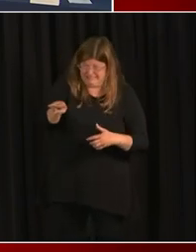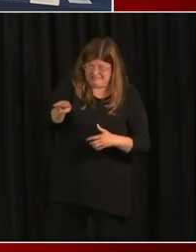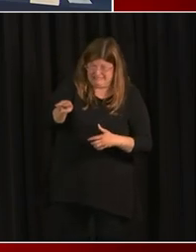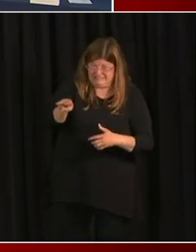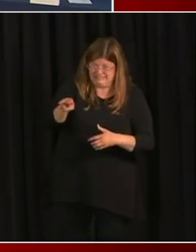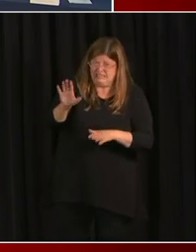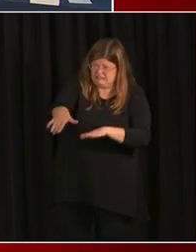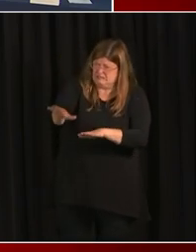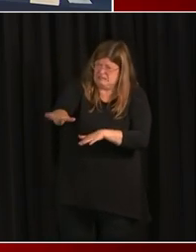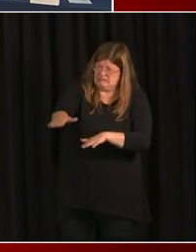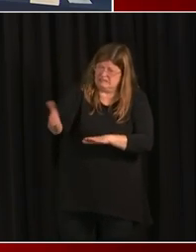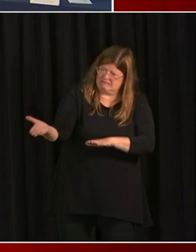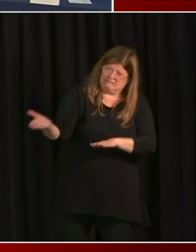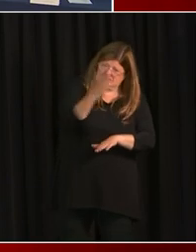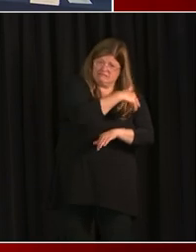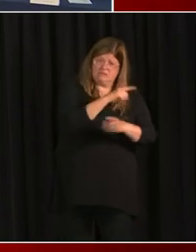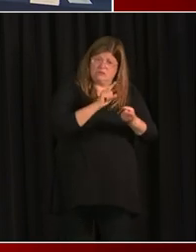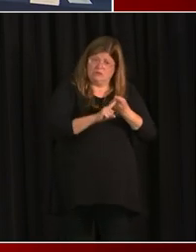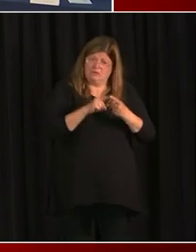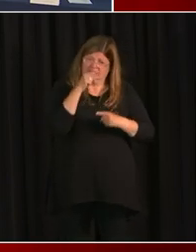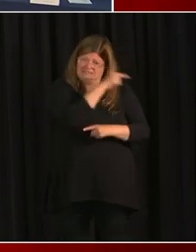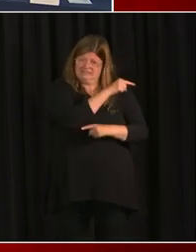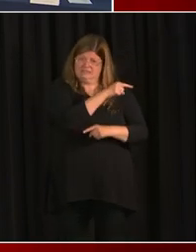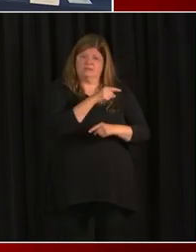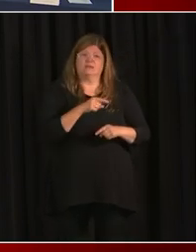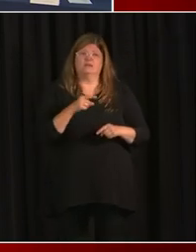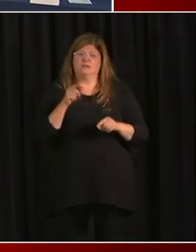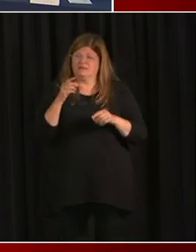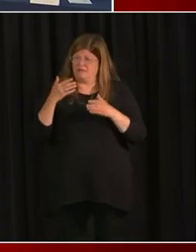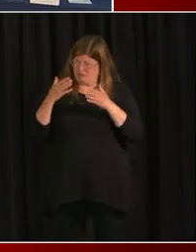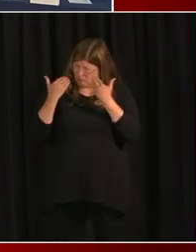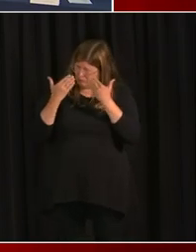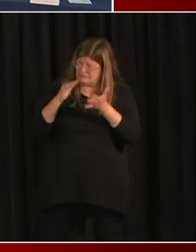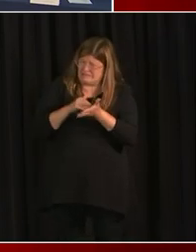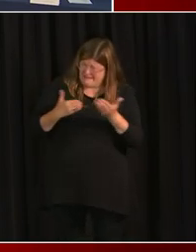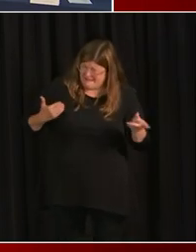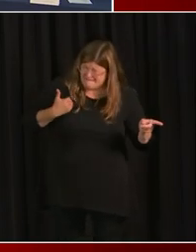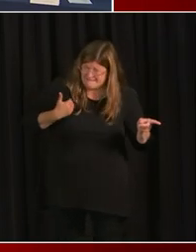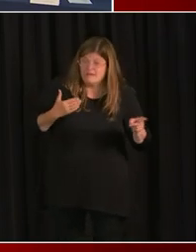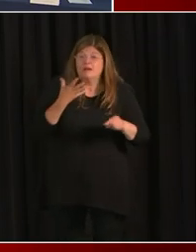cooling center, transportation will be provided for them. So please